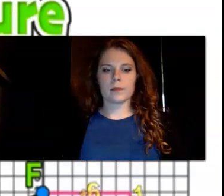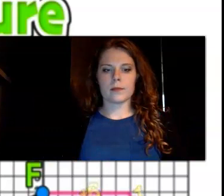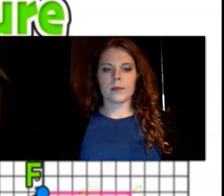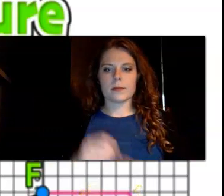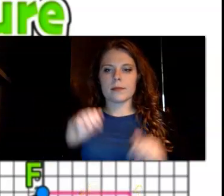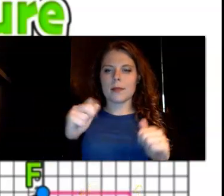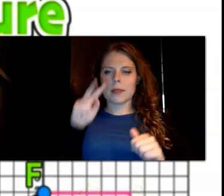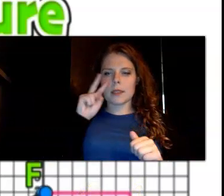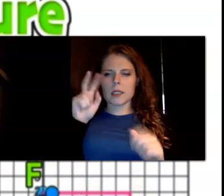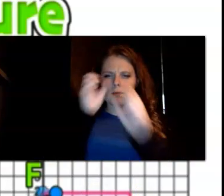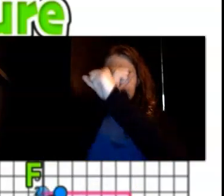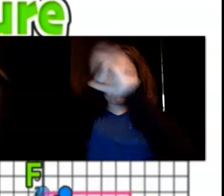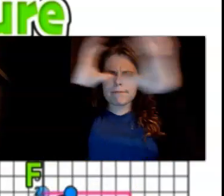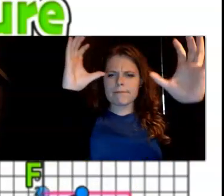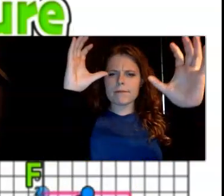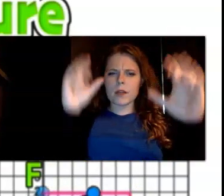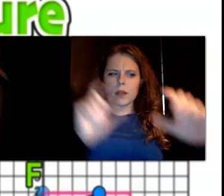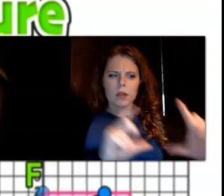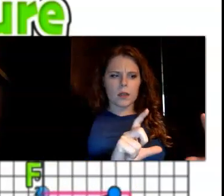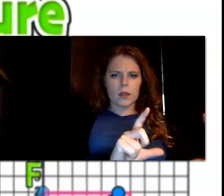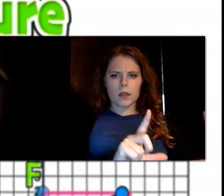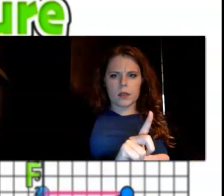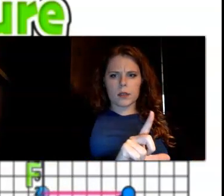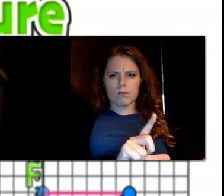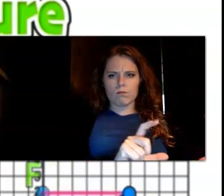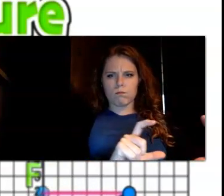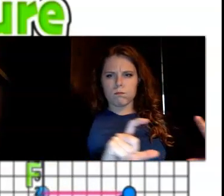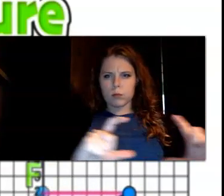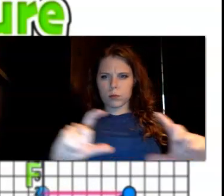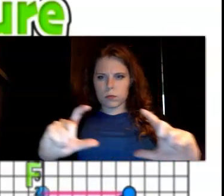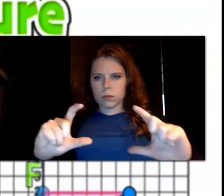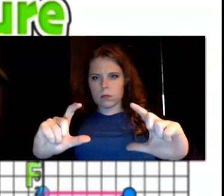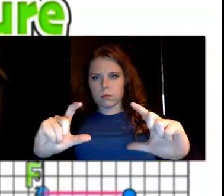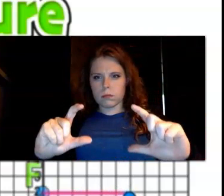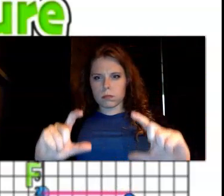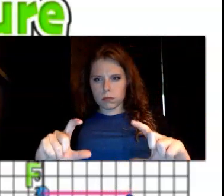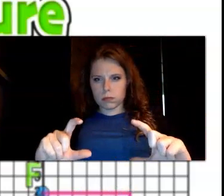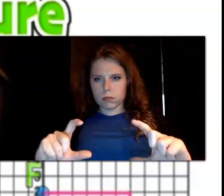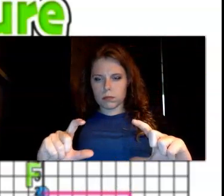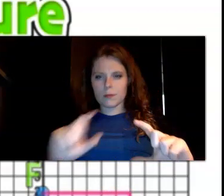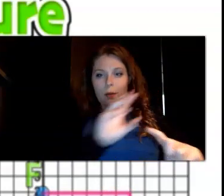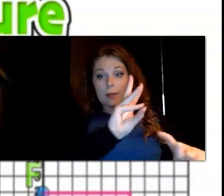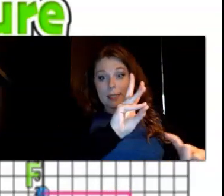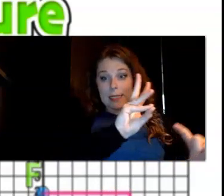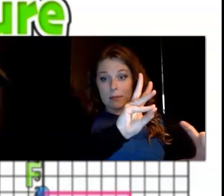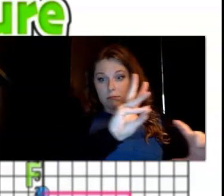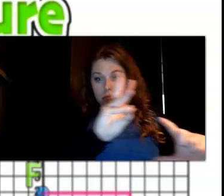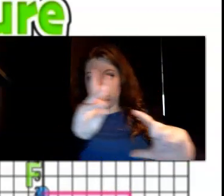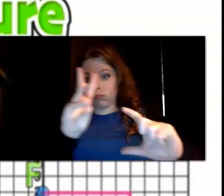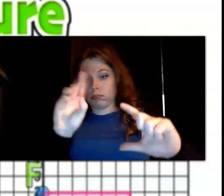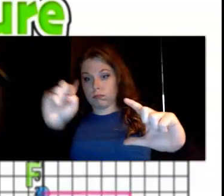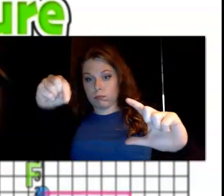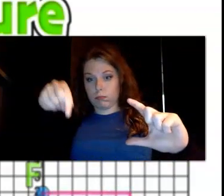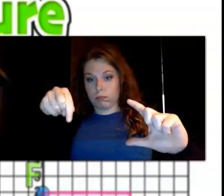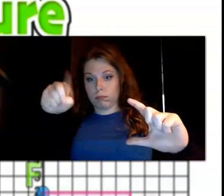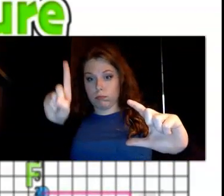look at the graph and visualize the original image being translated to the right 6 units and down 1 to its new location at